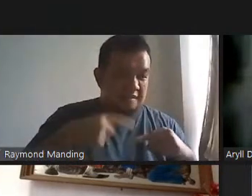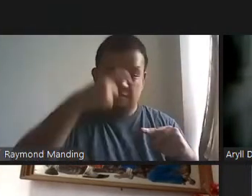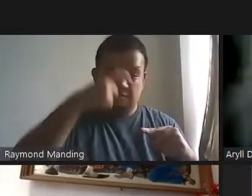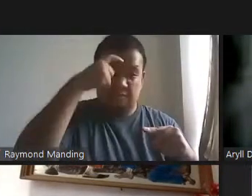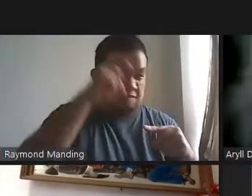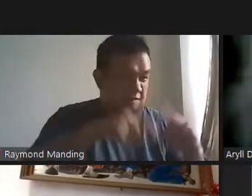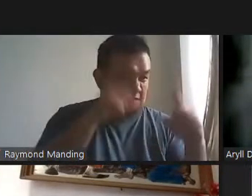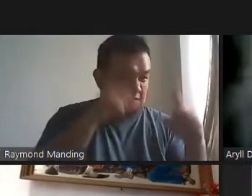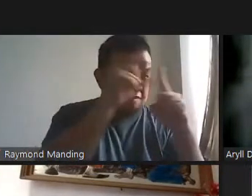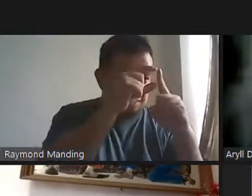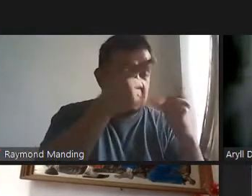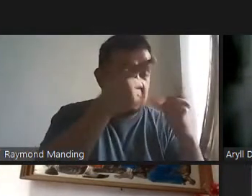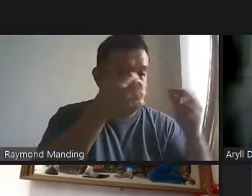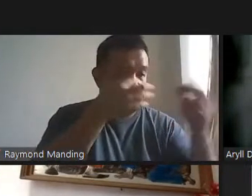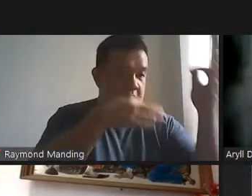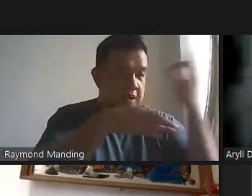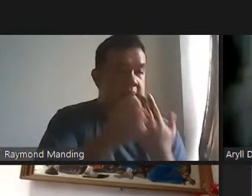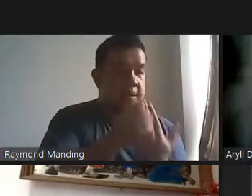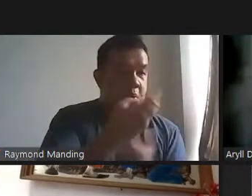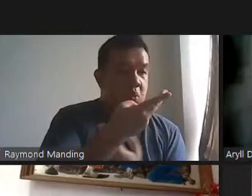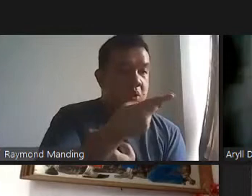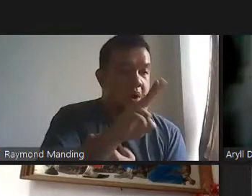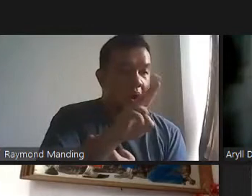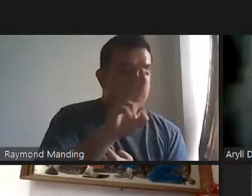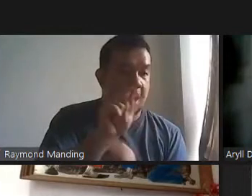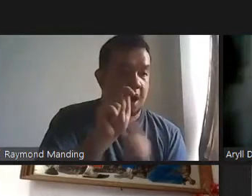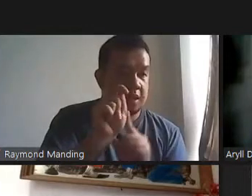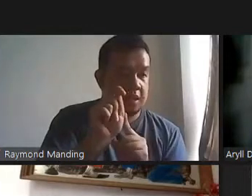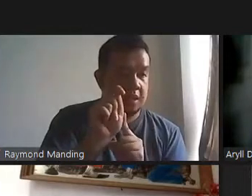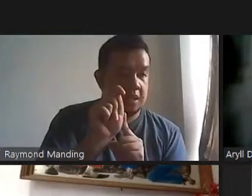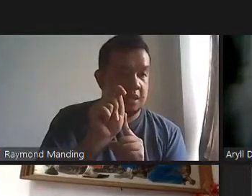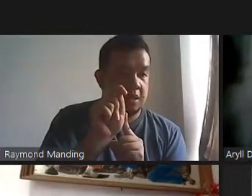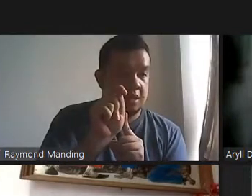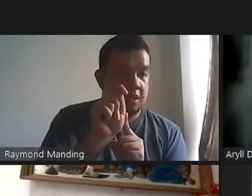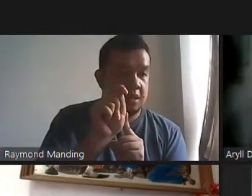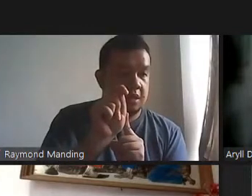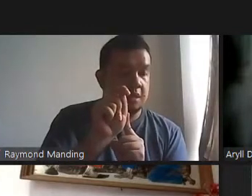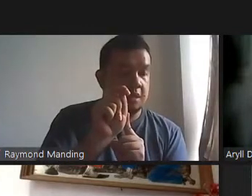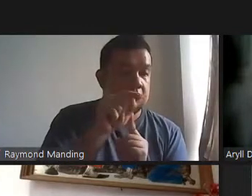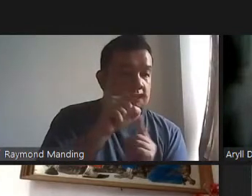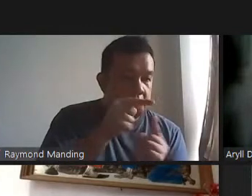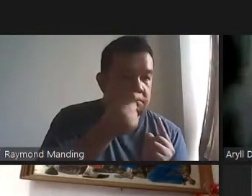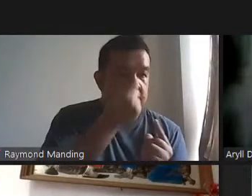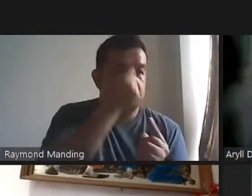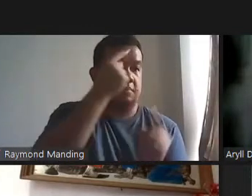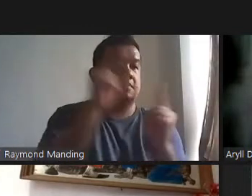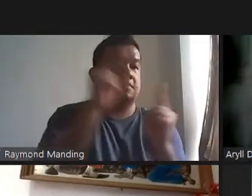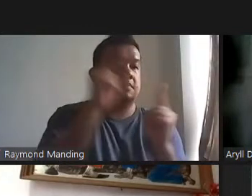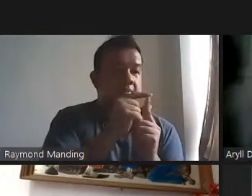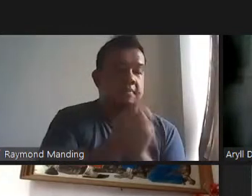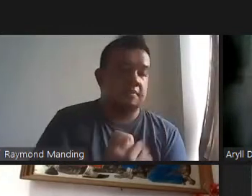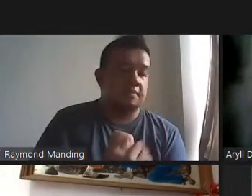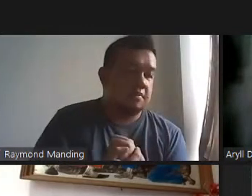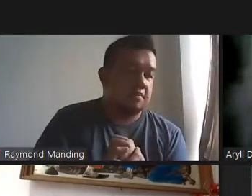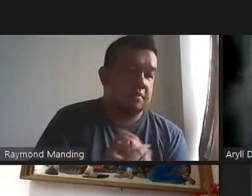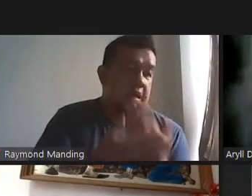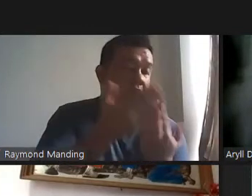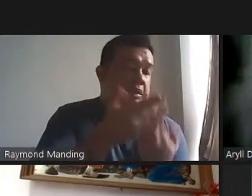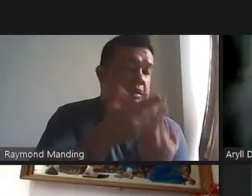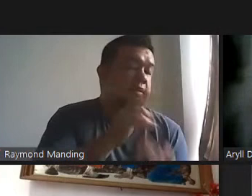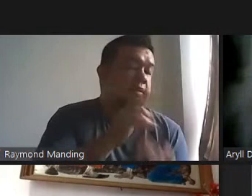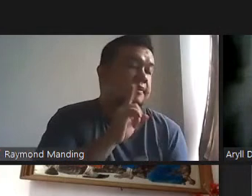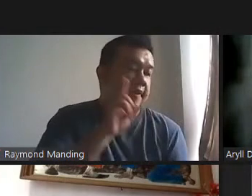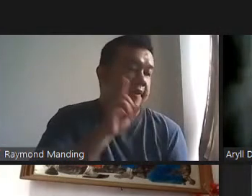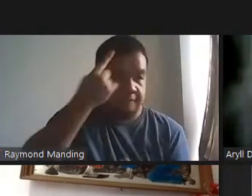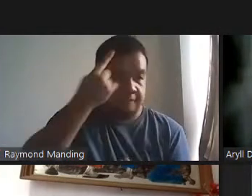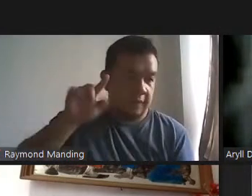2 for 5 yung levels. Kasi syempre pagka may pain silang nararamdaman, hindi nila alam kung paano i-express yun. So